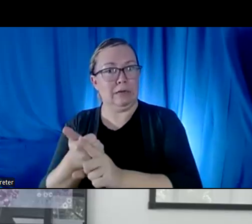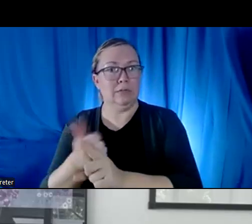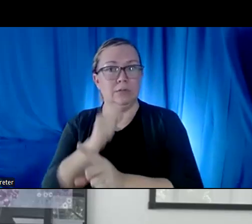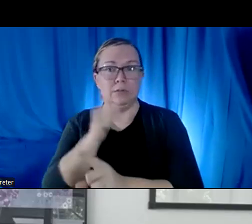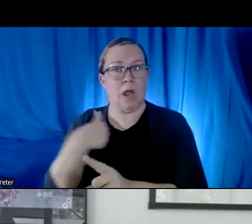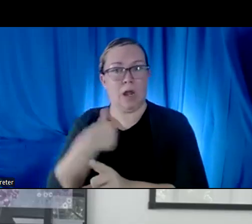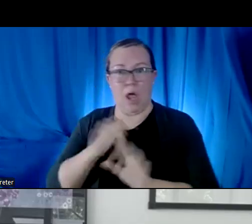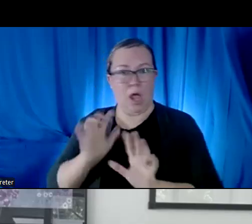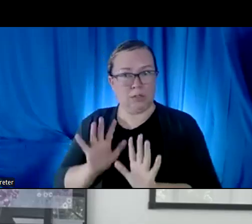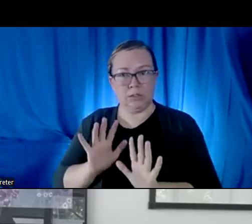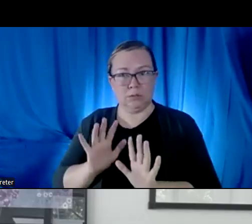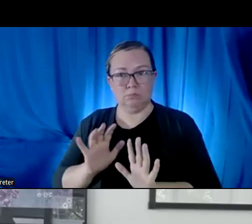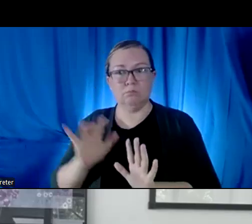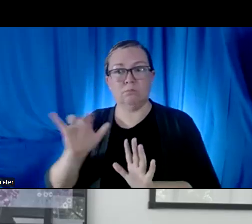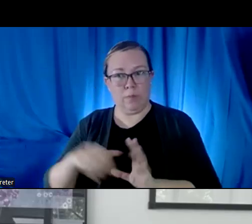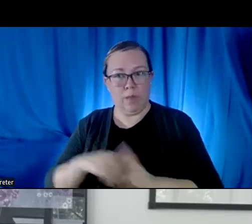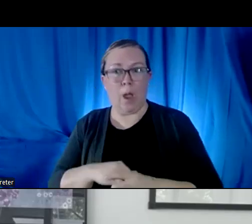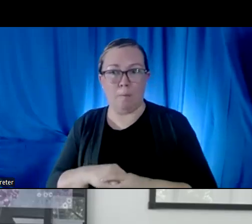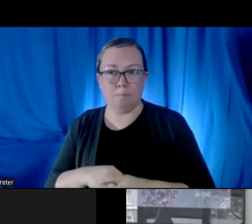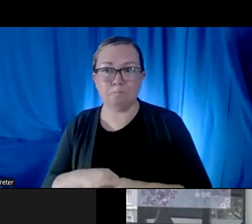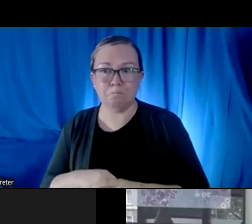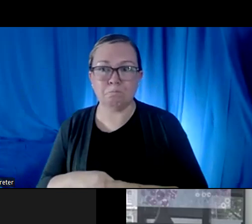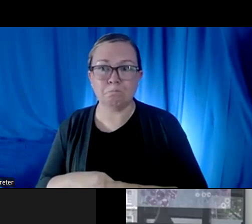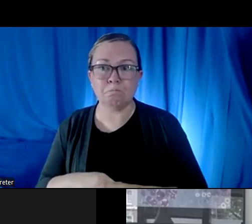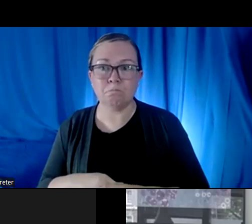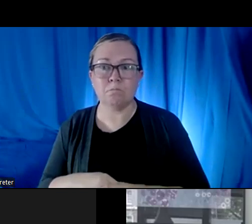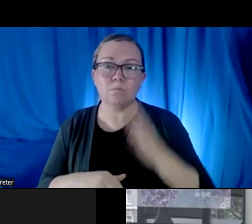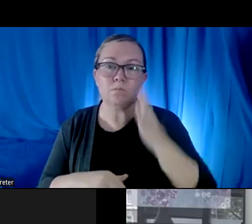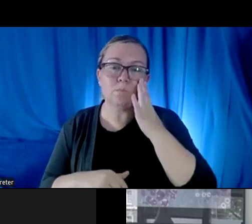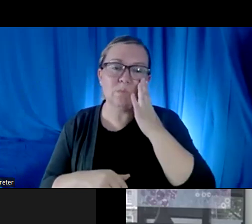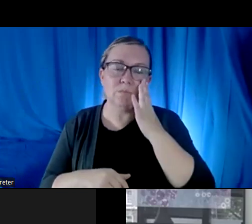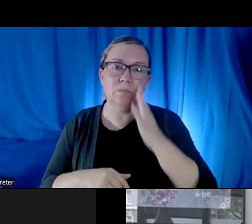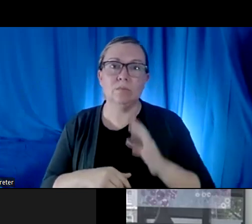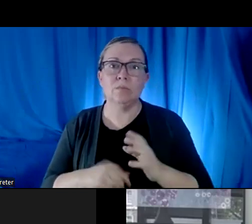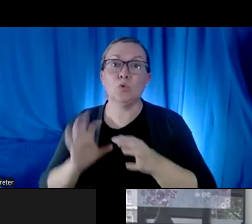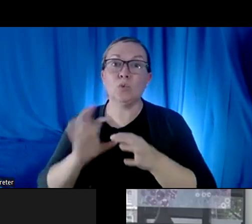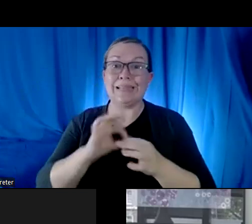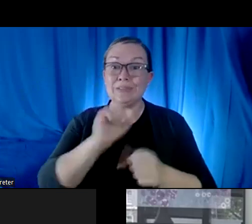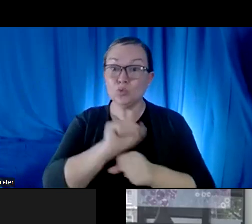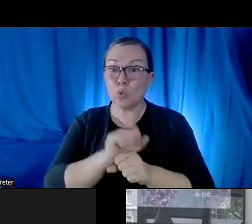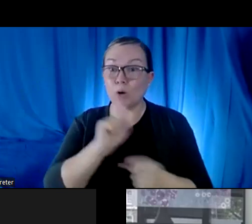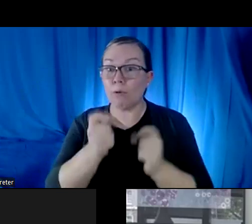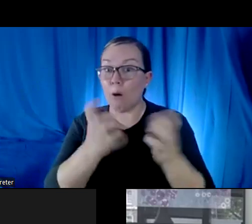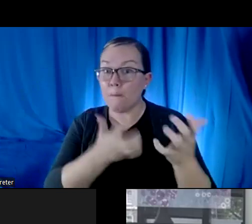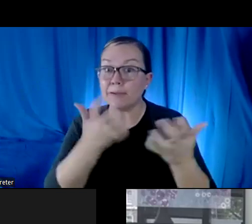In that context. Yeah. As far as like work accommodations, it would be something that